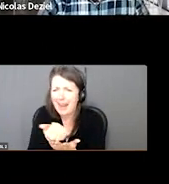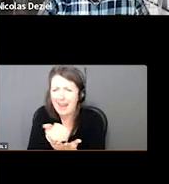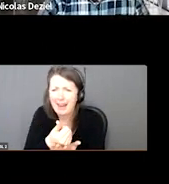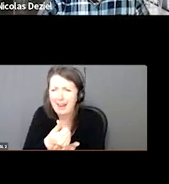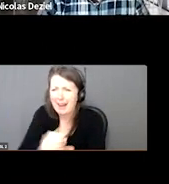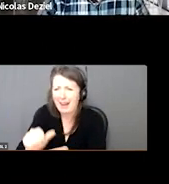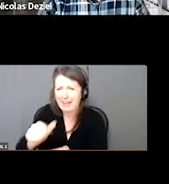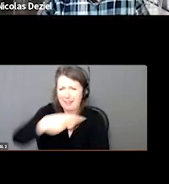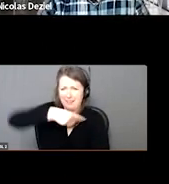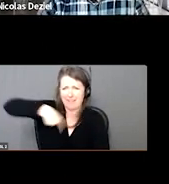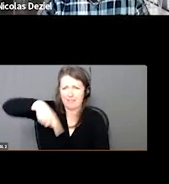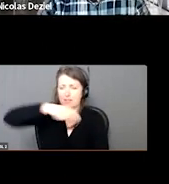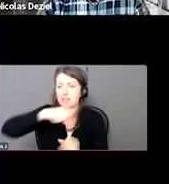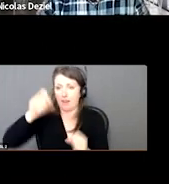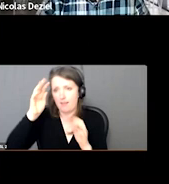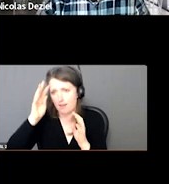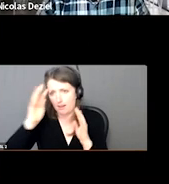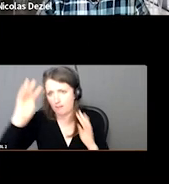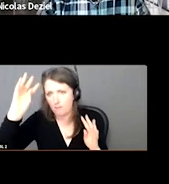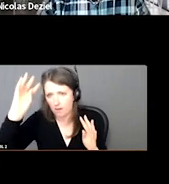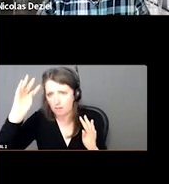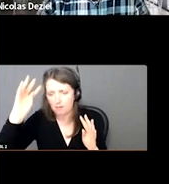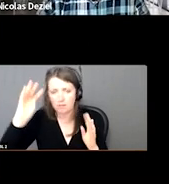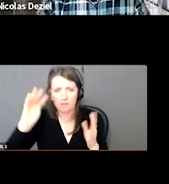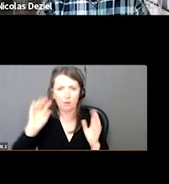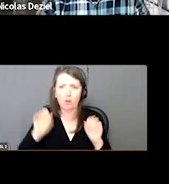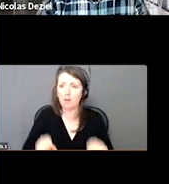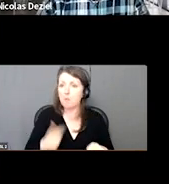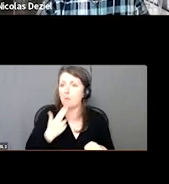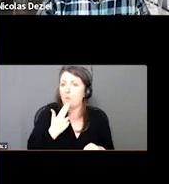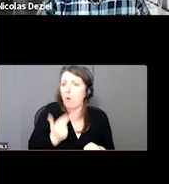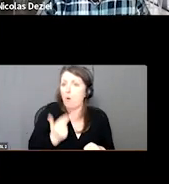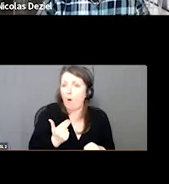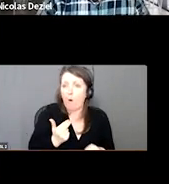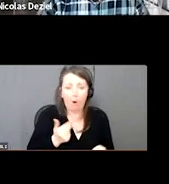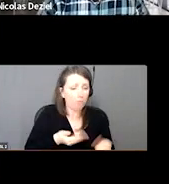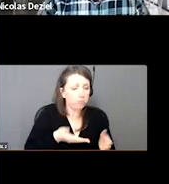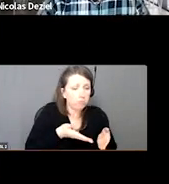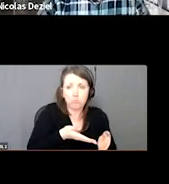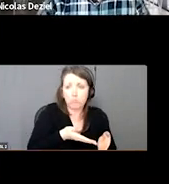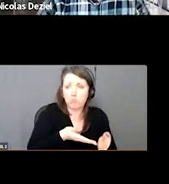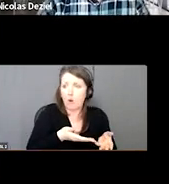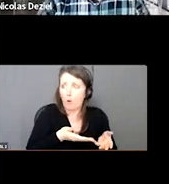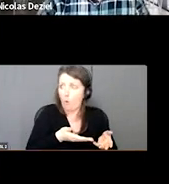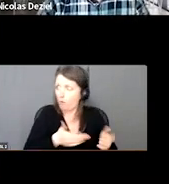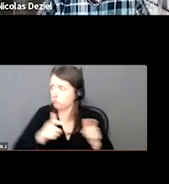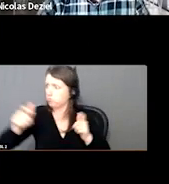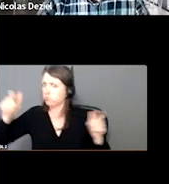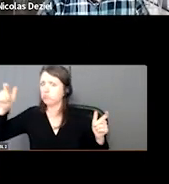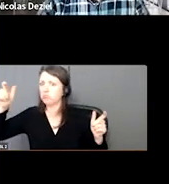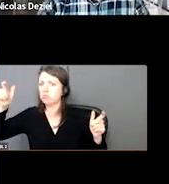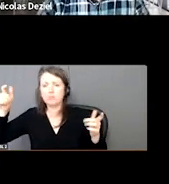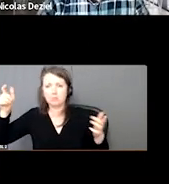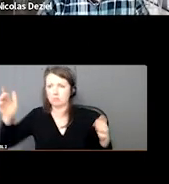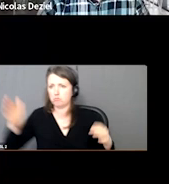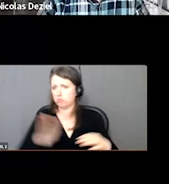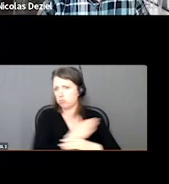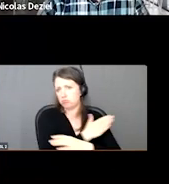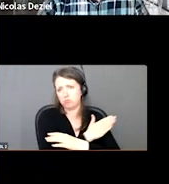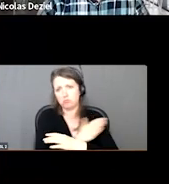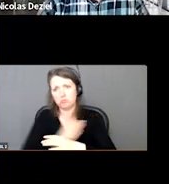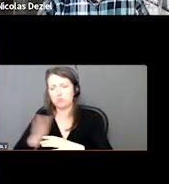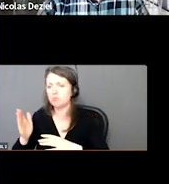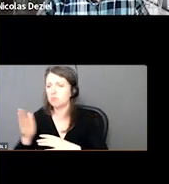innovation, how small, minimal or big innovation that you create should be protected, because you don't want anybody stealing